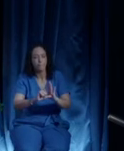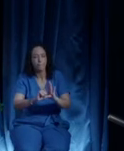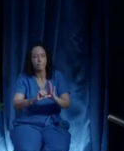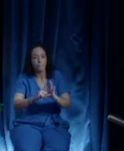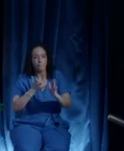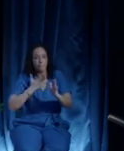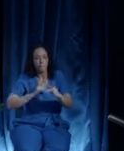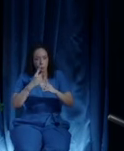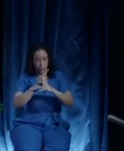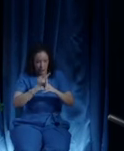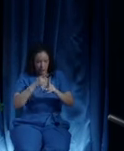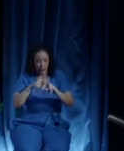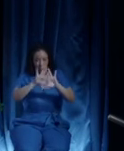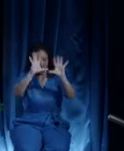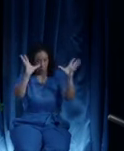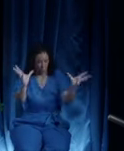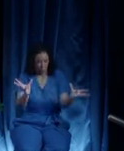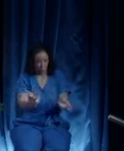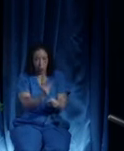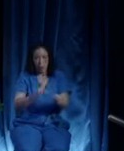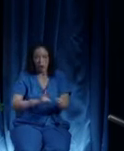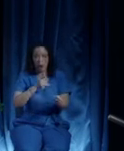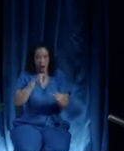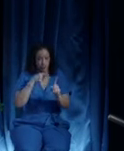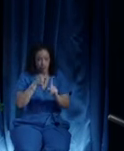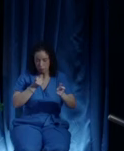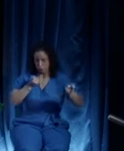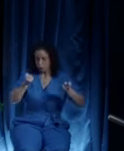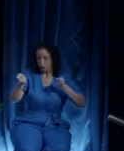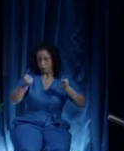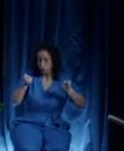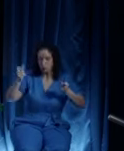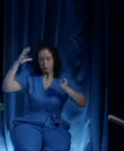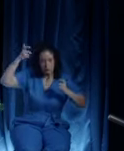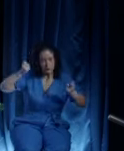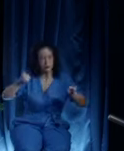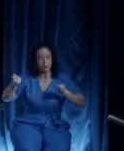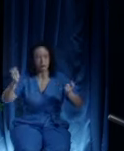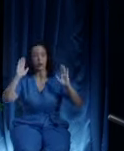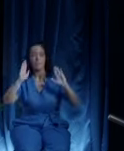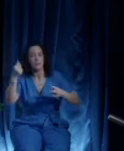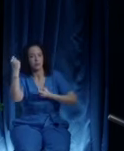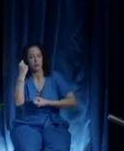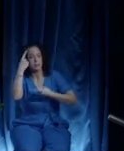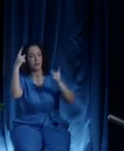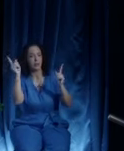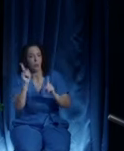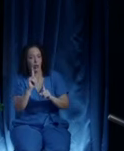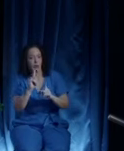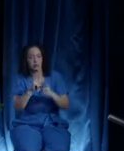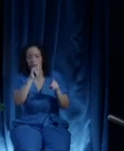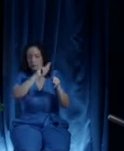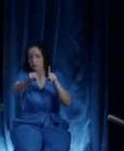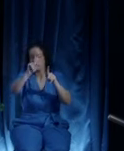tackle the whole of his life and reigns, you have to gain an understanding of very